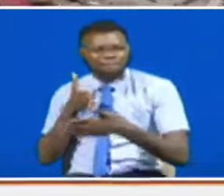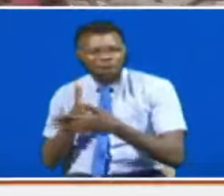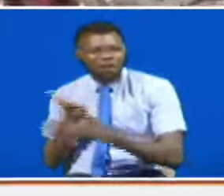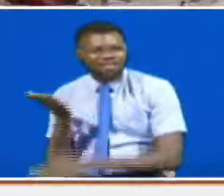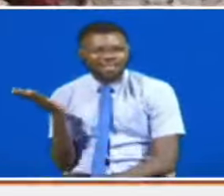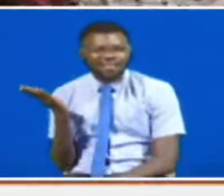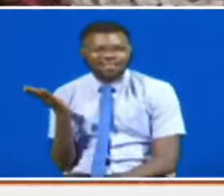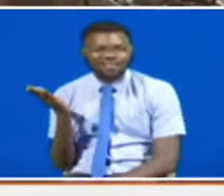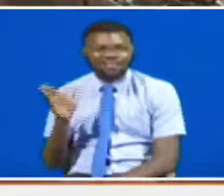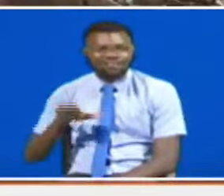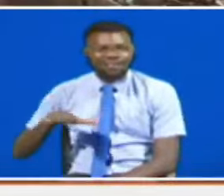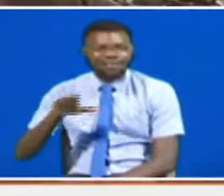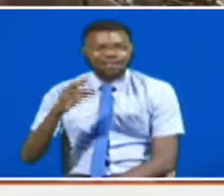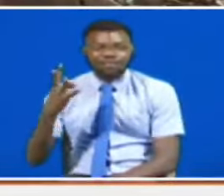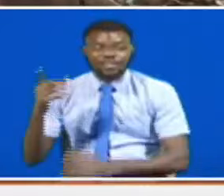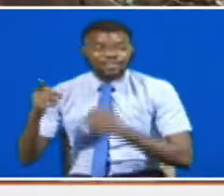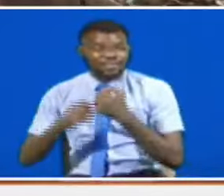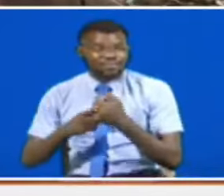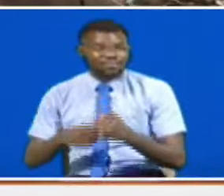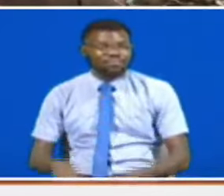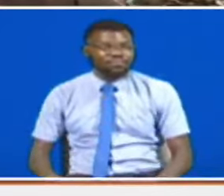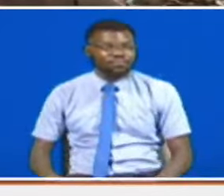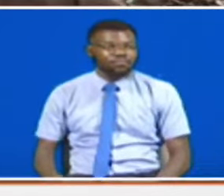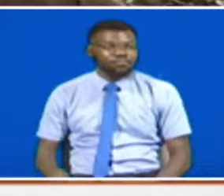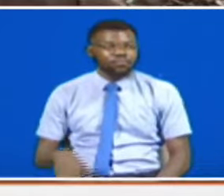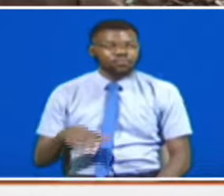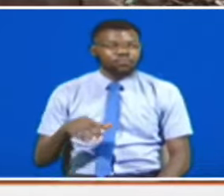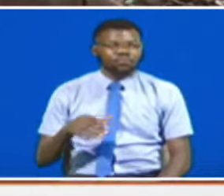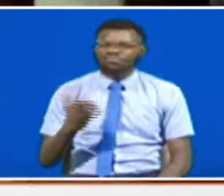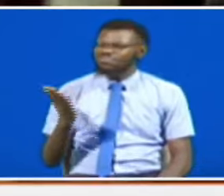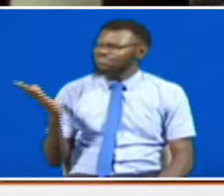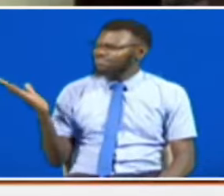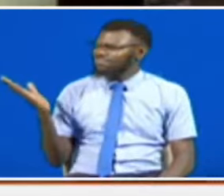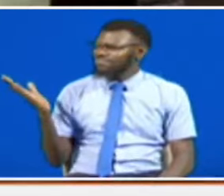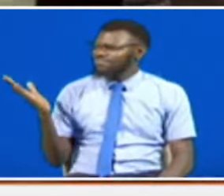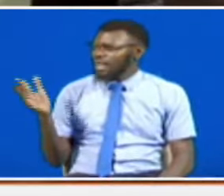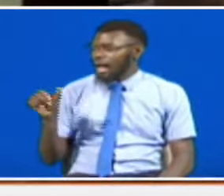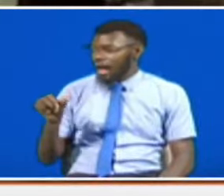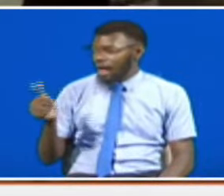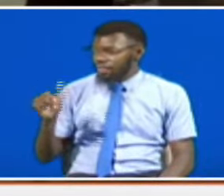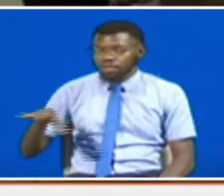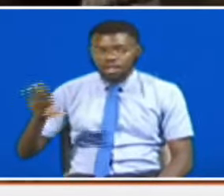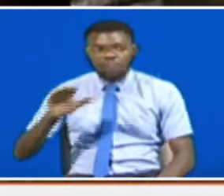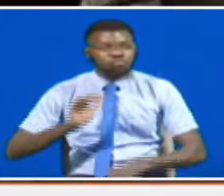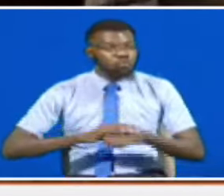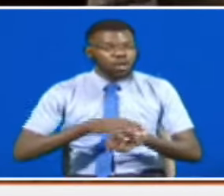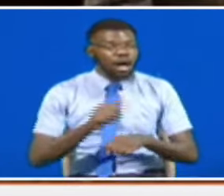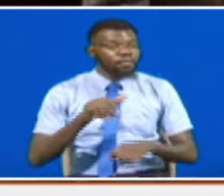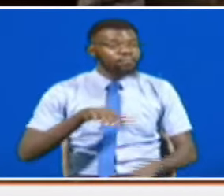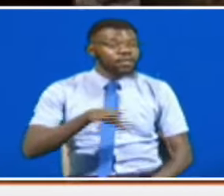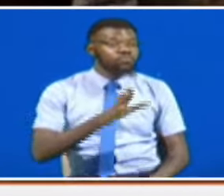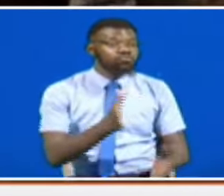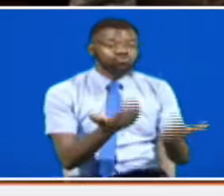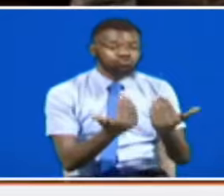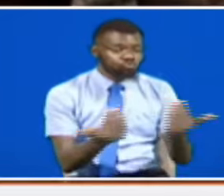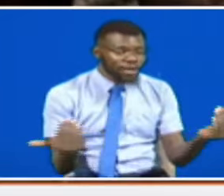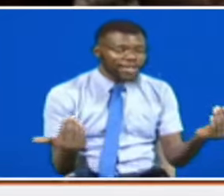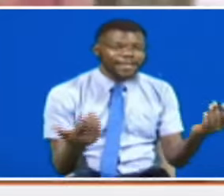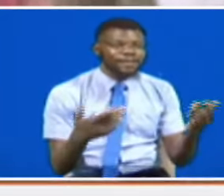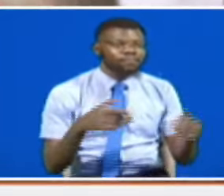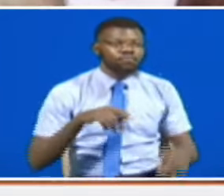In Kawangware, one side it is merry for these pigs. On the other side, children are not able to find their